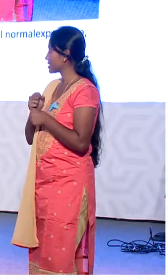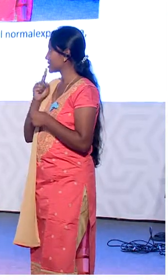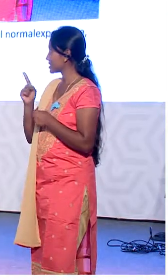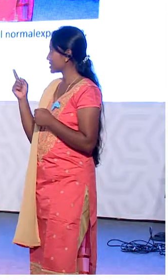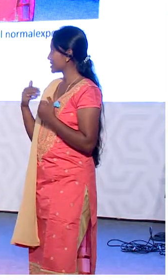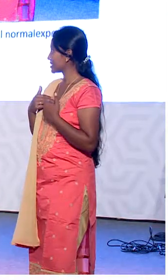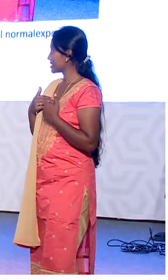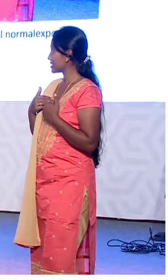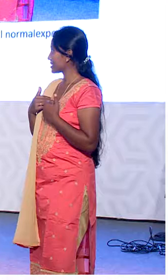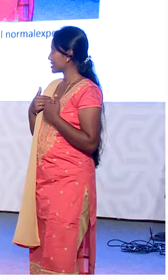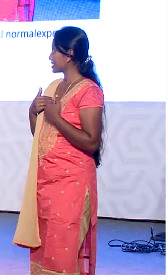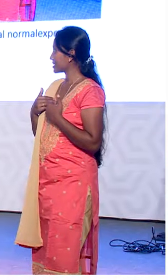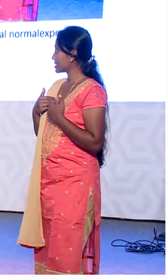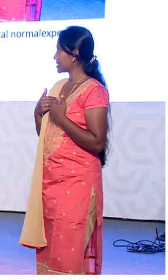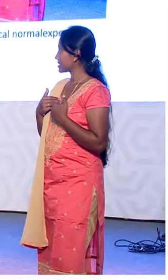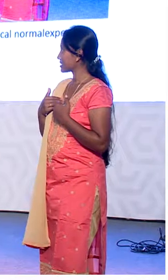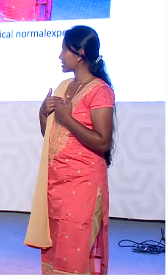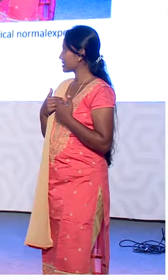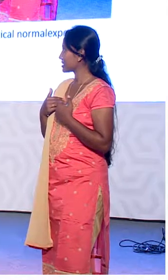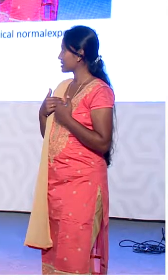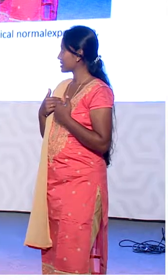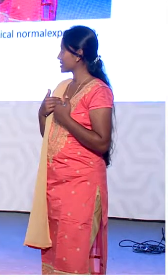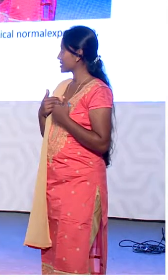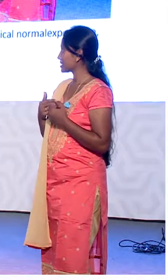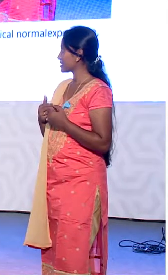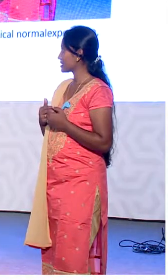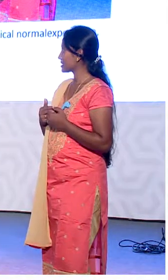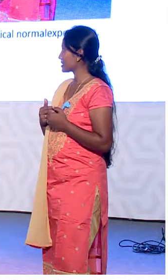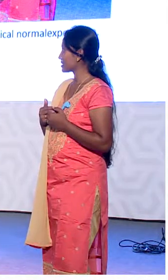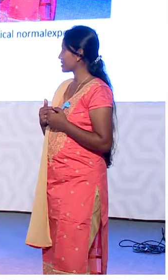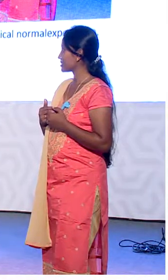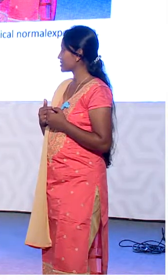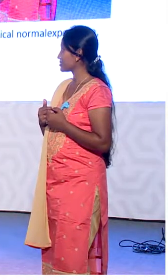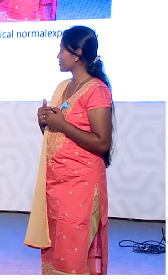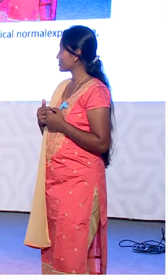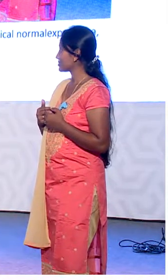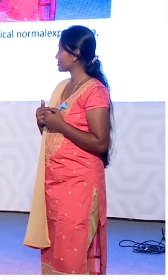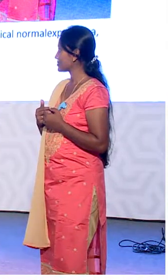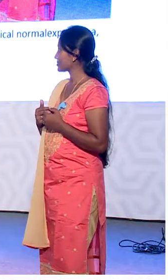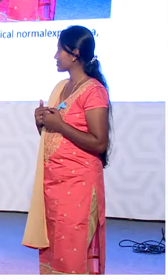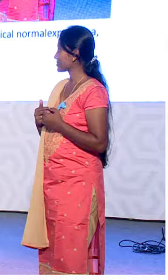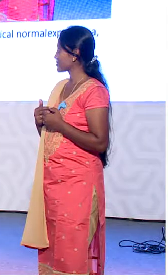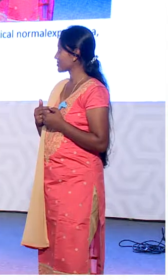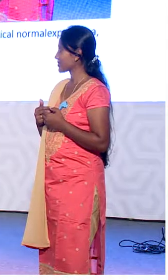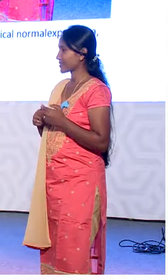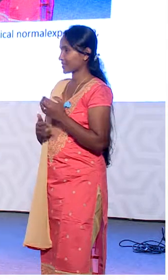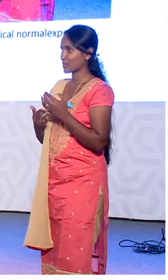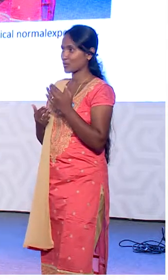I maintain the level of energy which was going around this morning and early